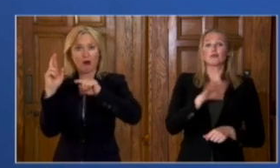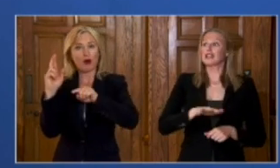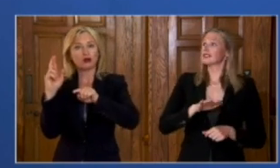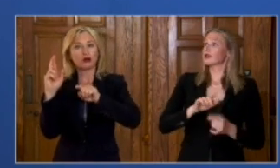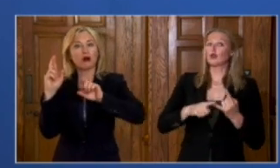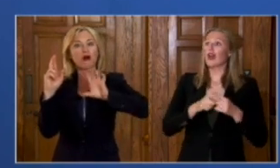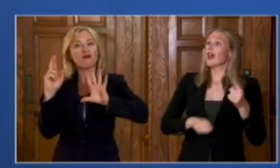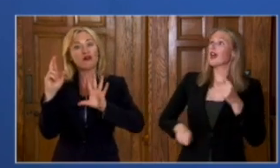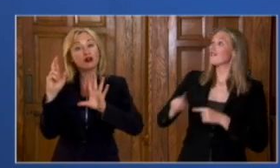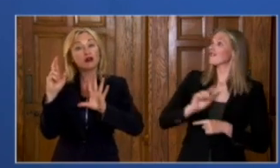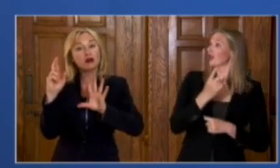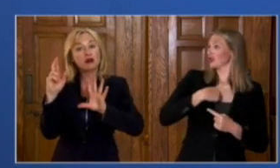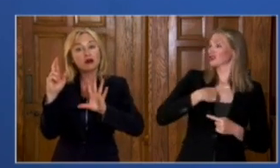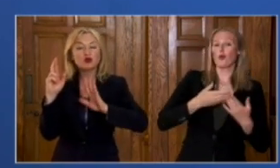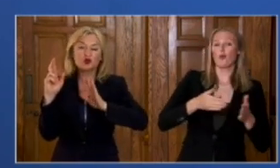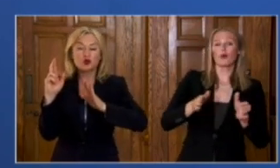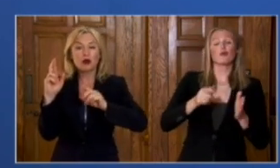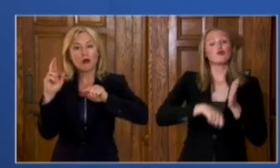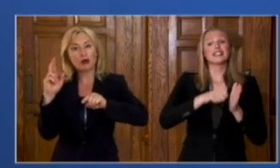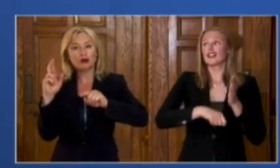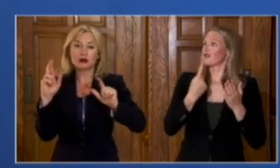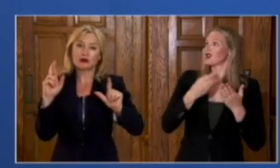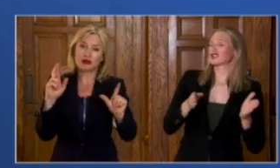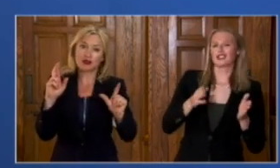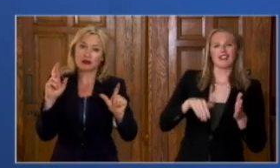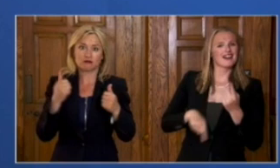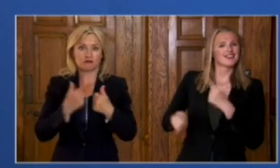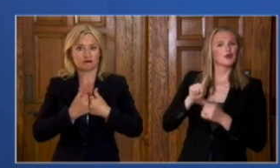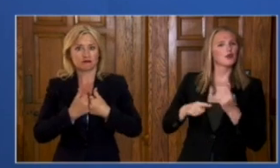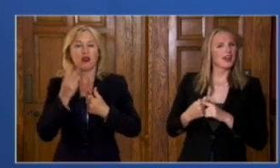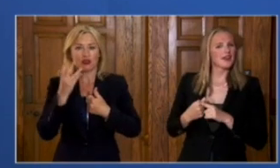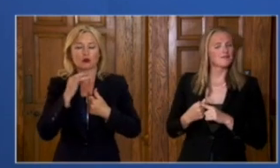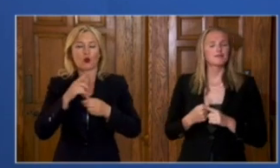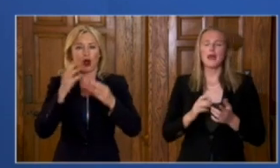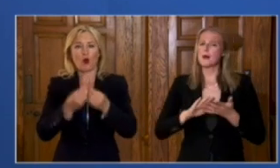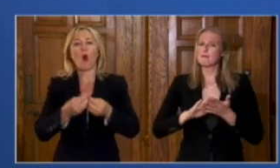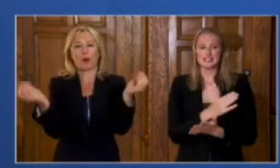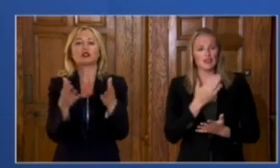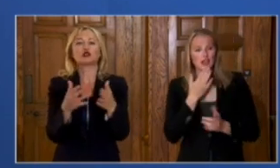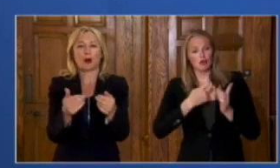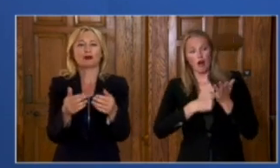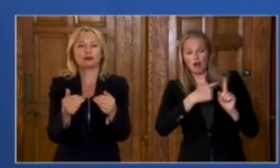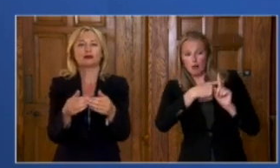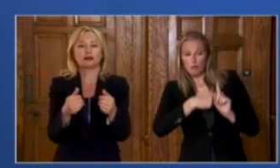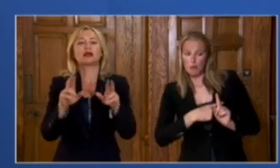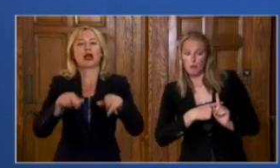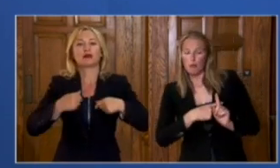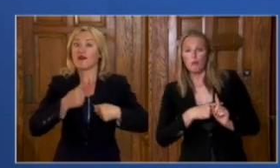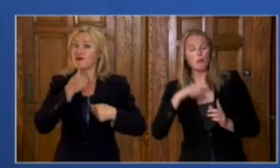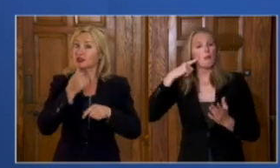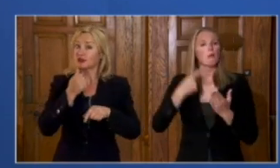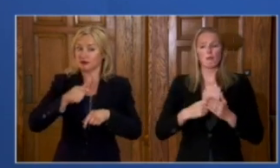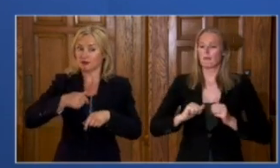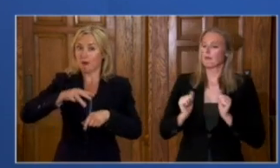allow widespread reopening of retail. I'm also pleased to announce that in the light of the progress made, the Executive has today taken